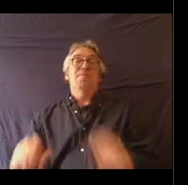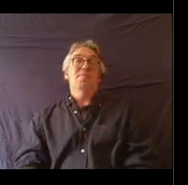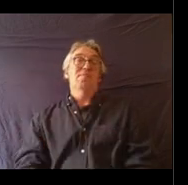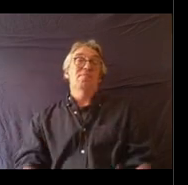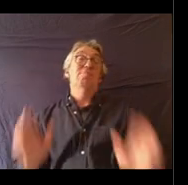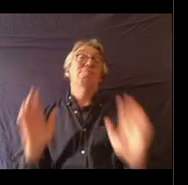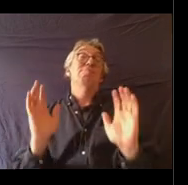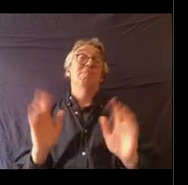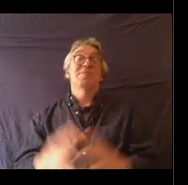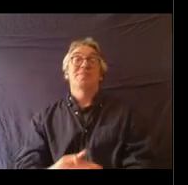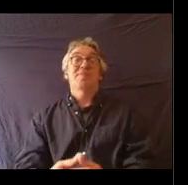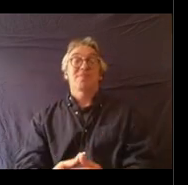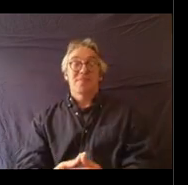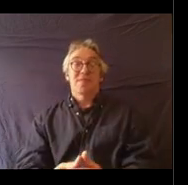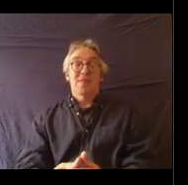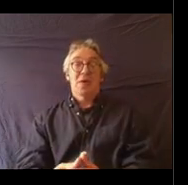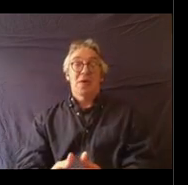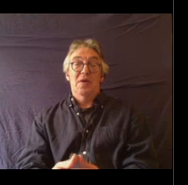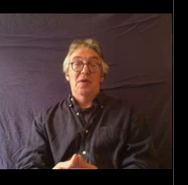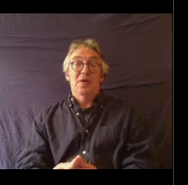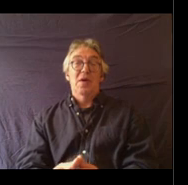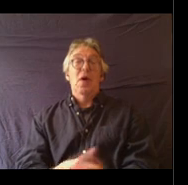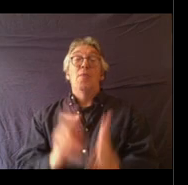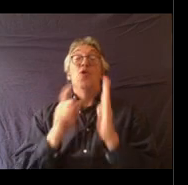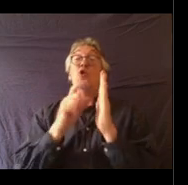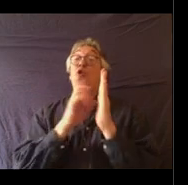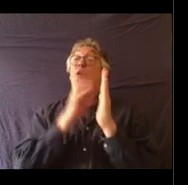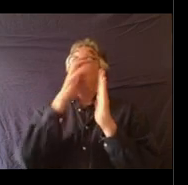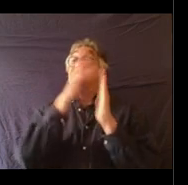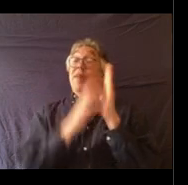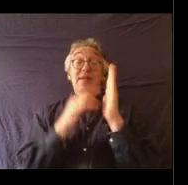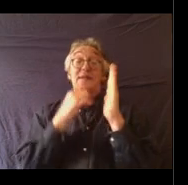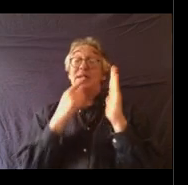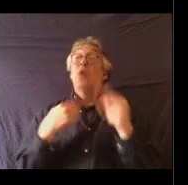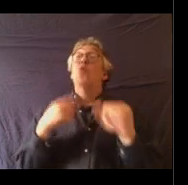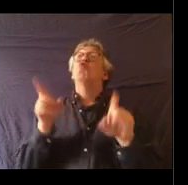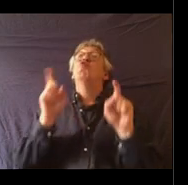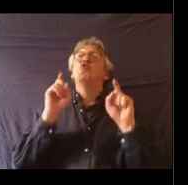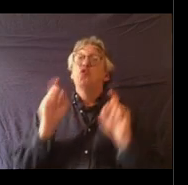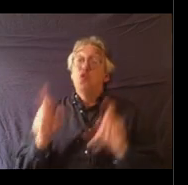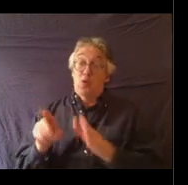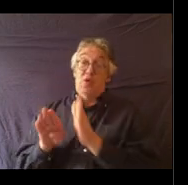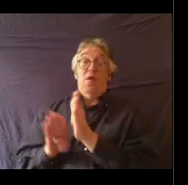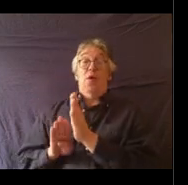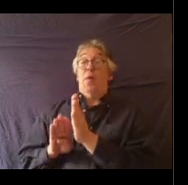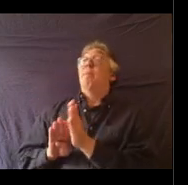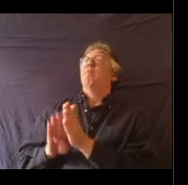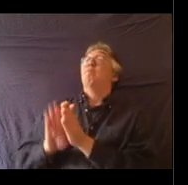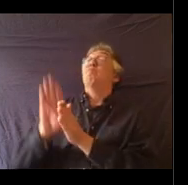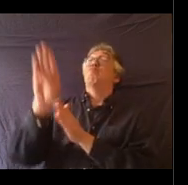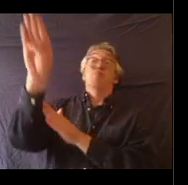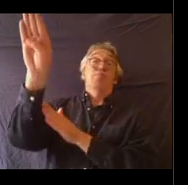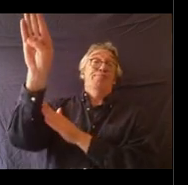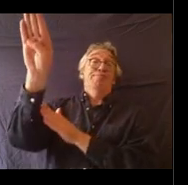also already indicates that there should be really a lot of progress made in this field.